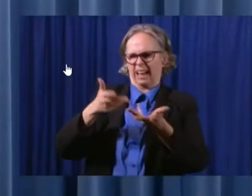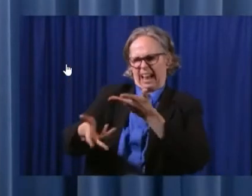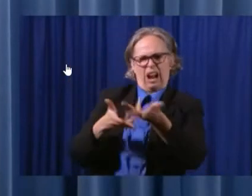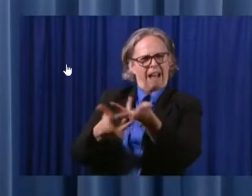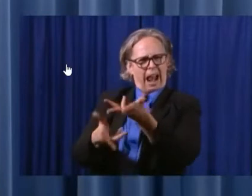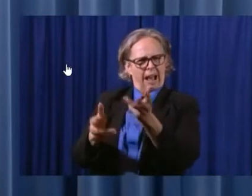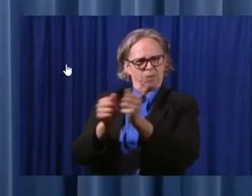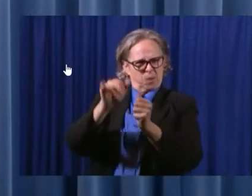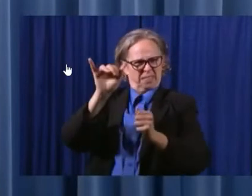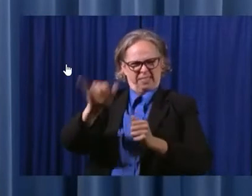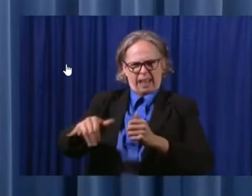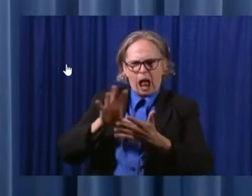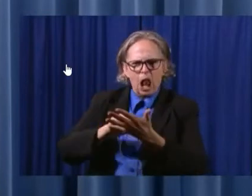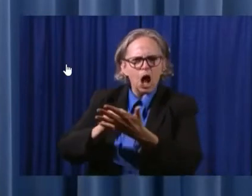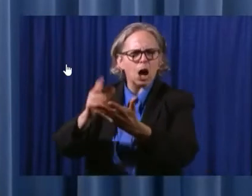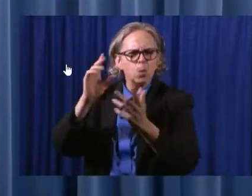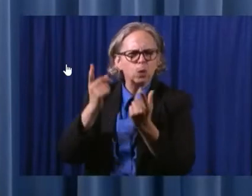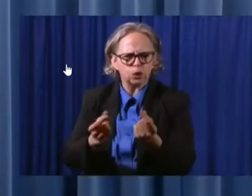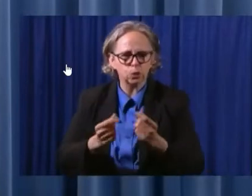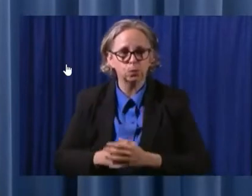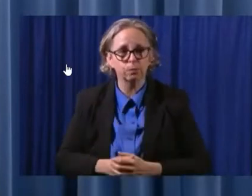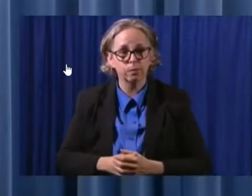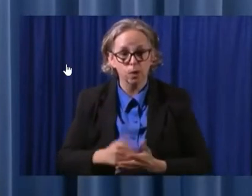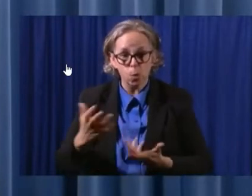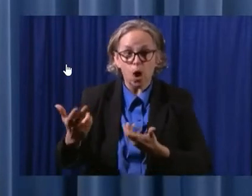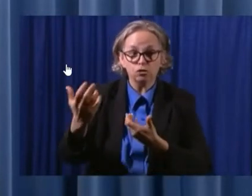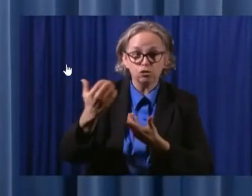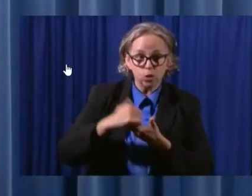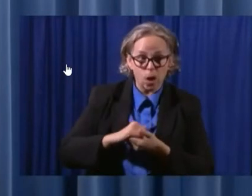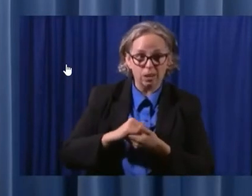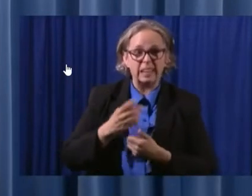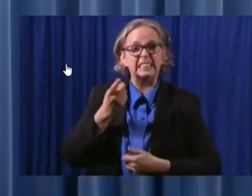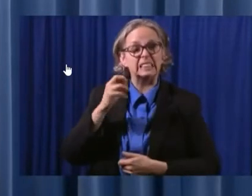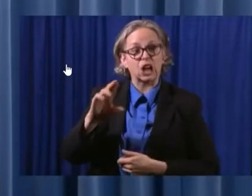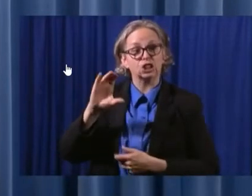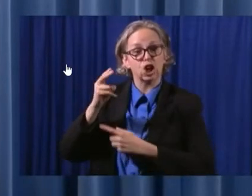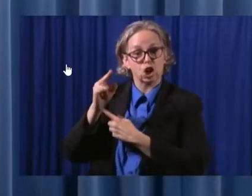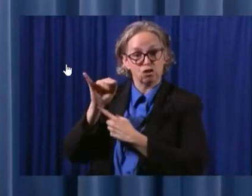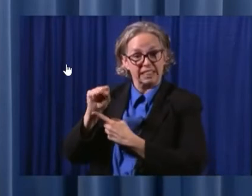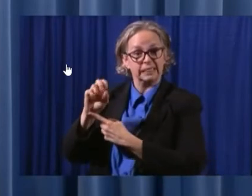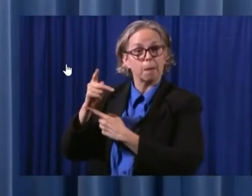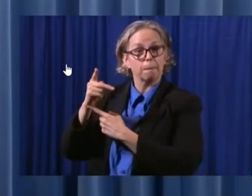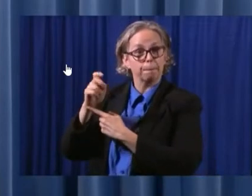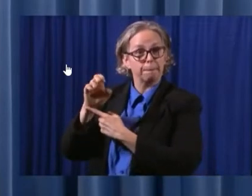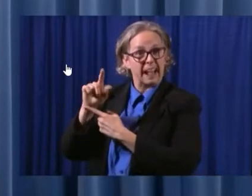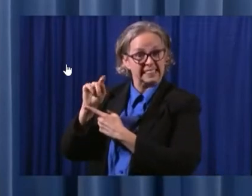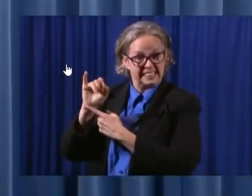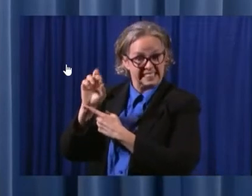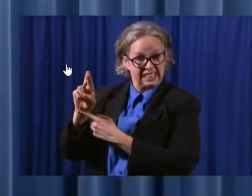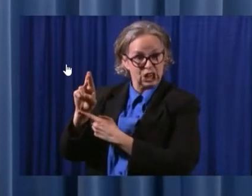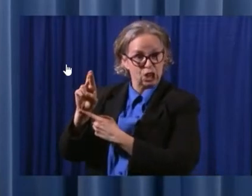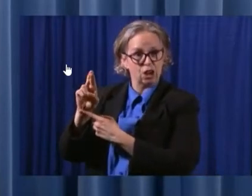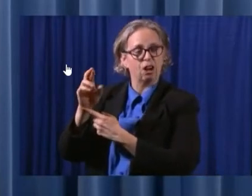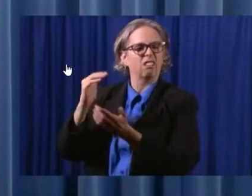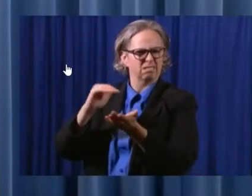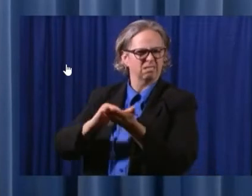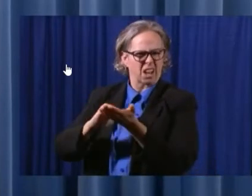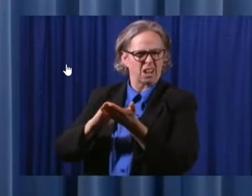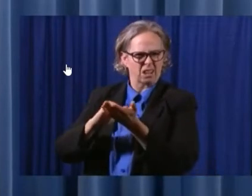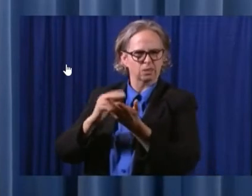Today we have joining us Dr. Chris Pelletier, a general pediatrician with Pediatric Associates of Mount